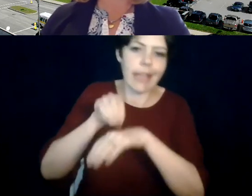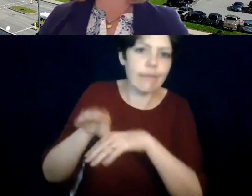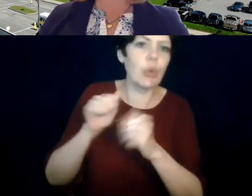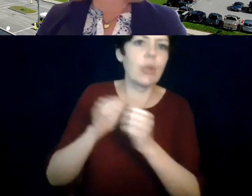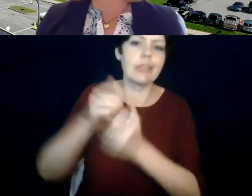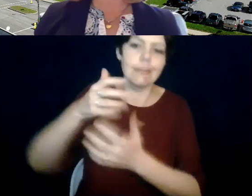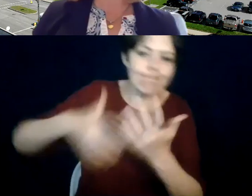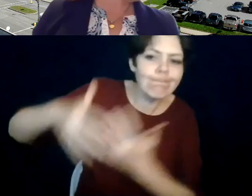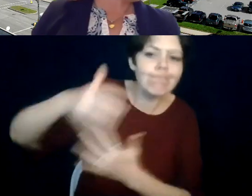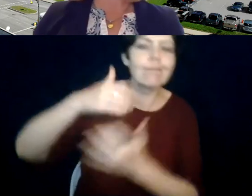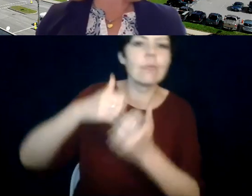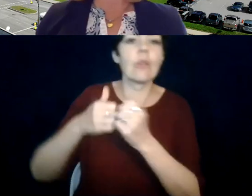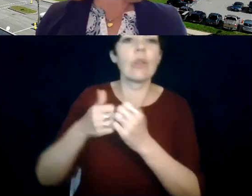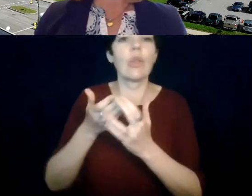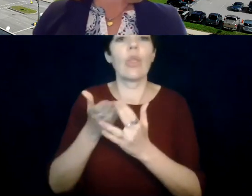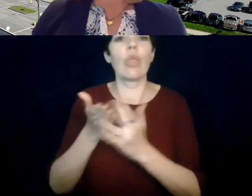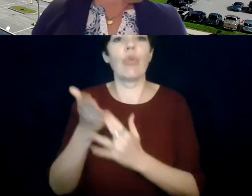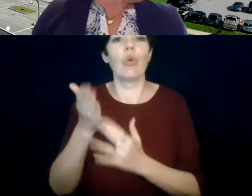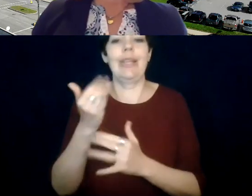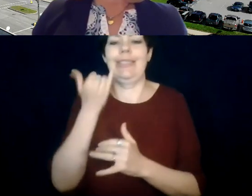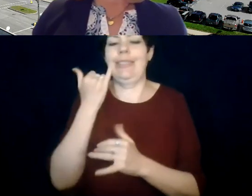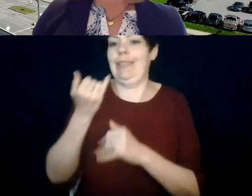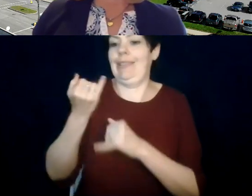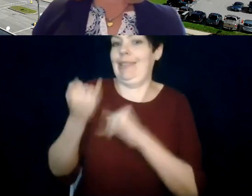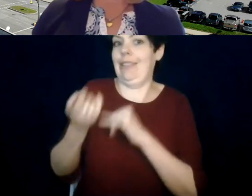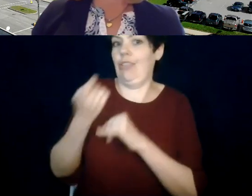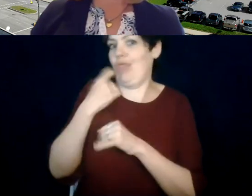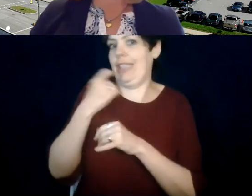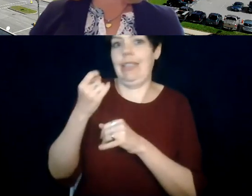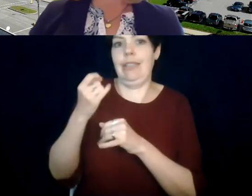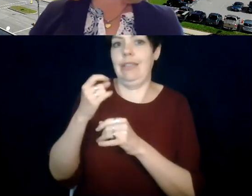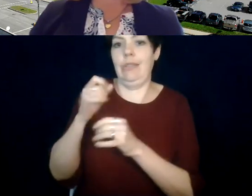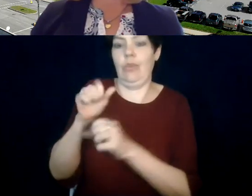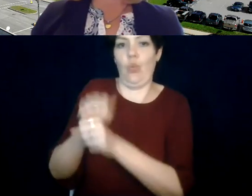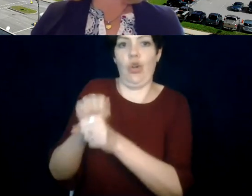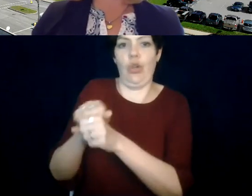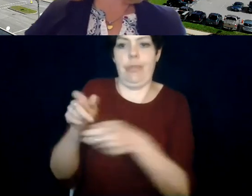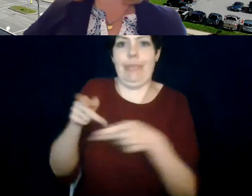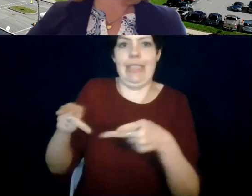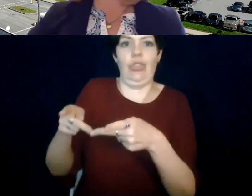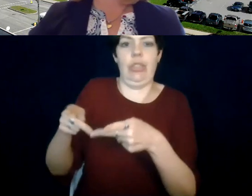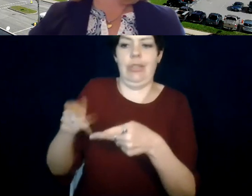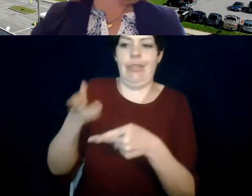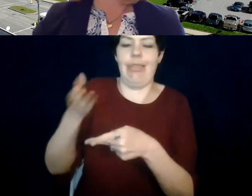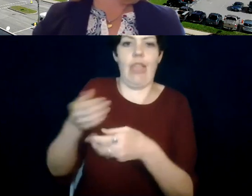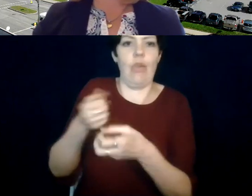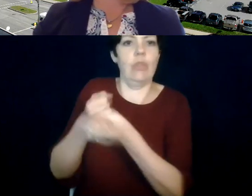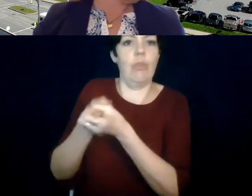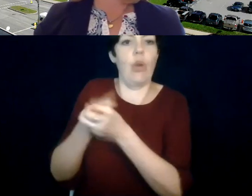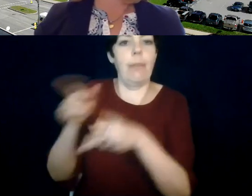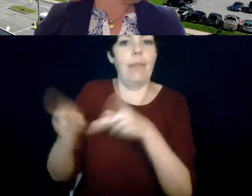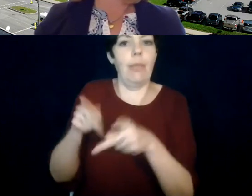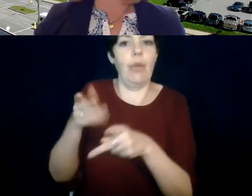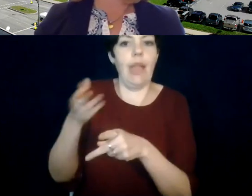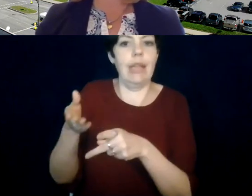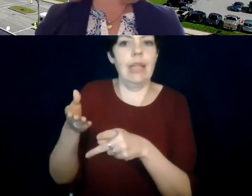through his last assignment where he was working to support the folks at EMK, but also